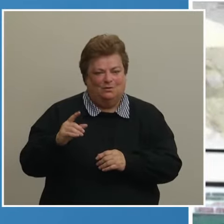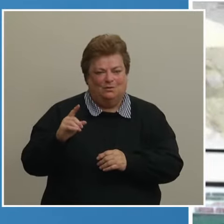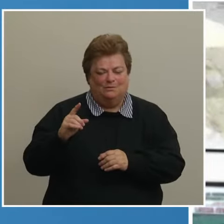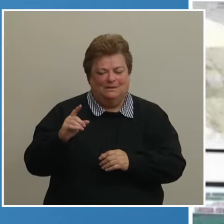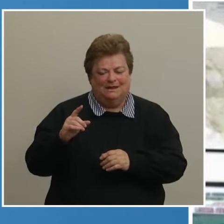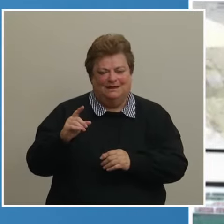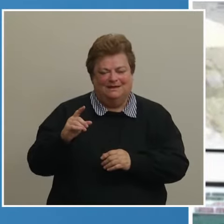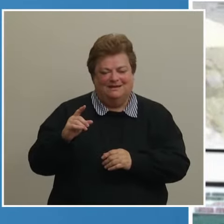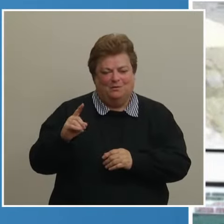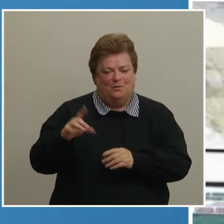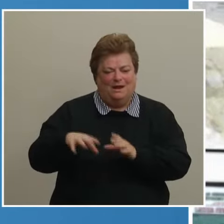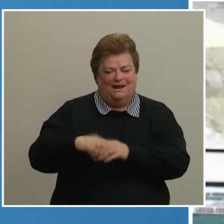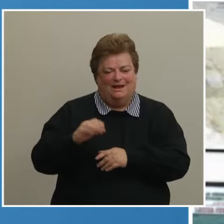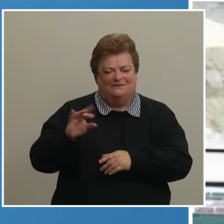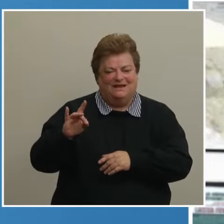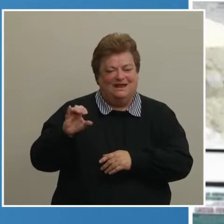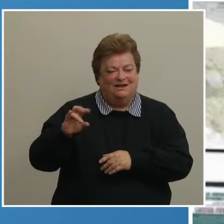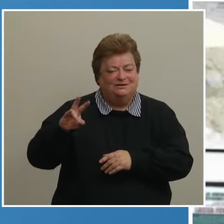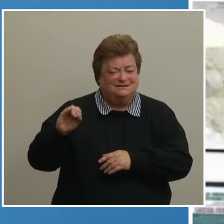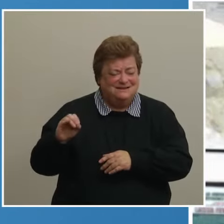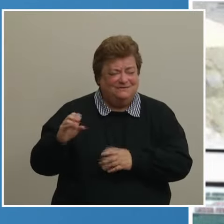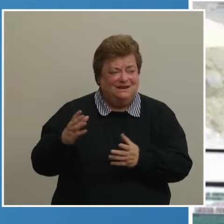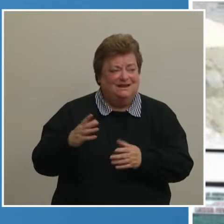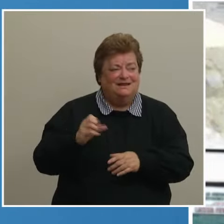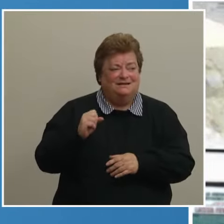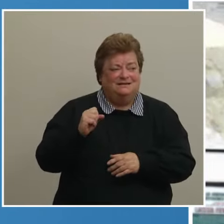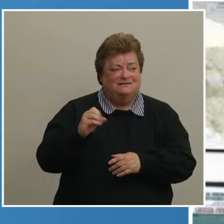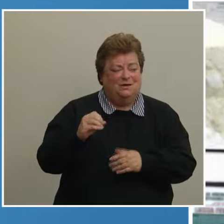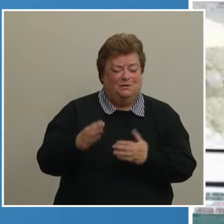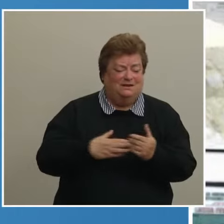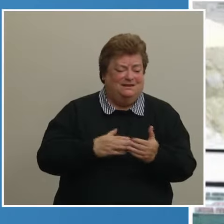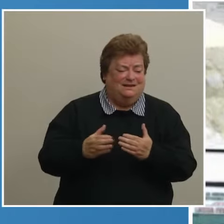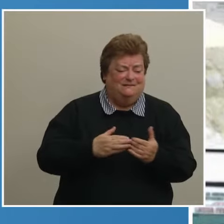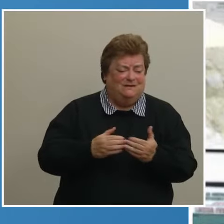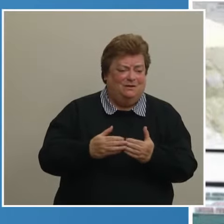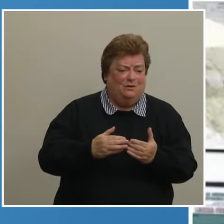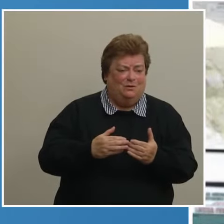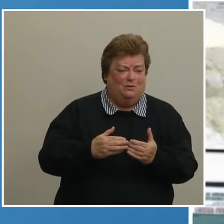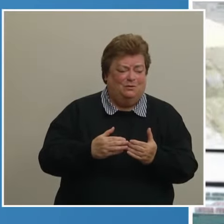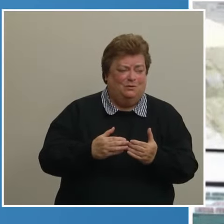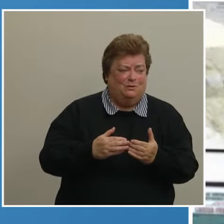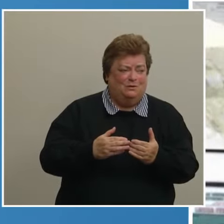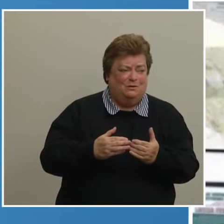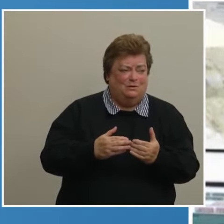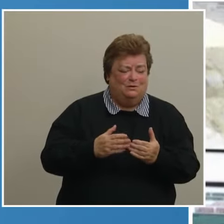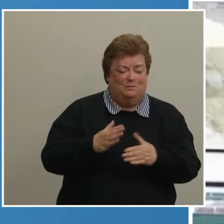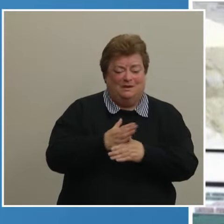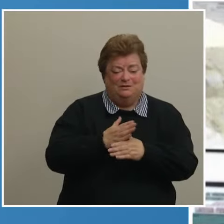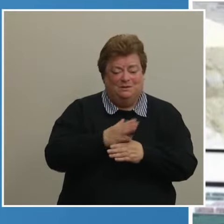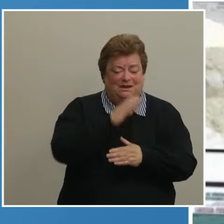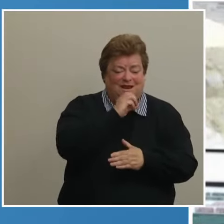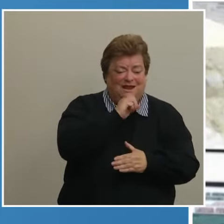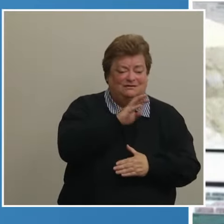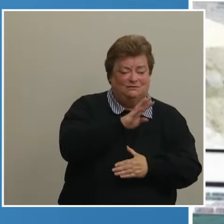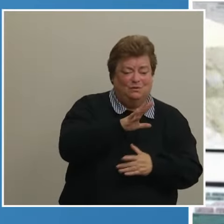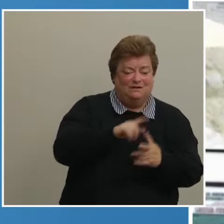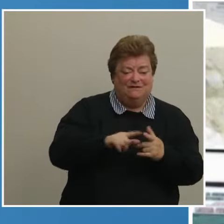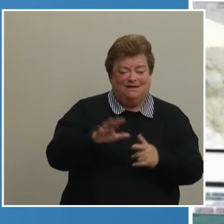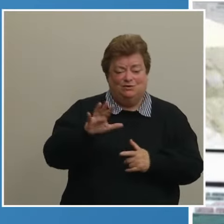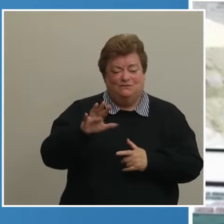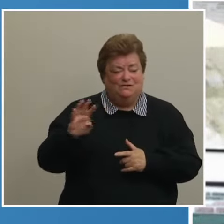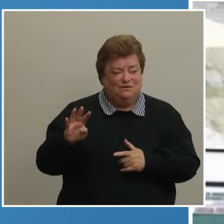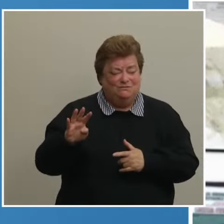ran the numbers. Even if you are an adult in between the ages of 45 and